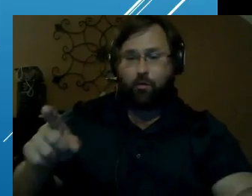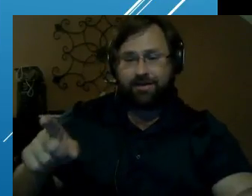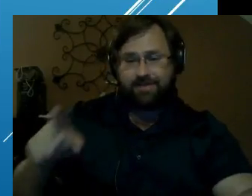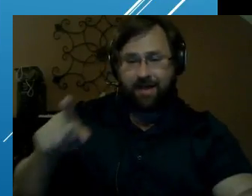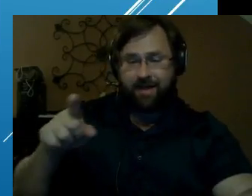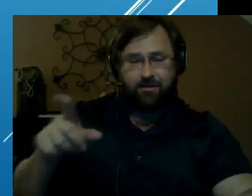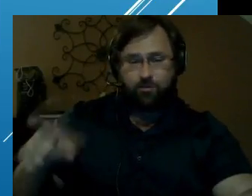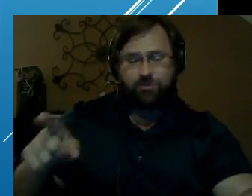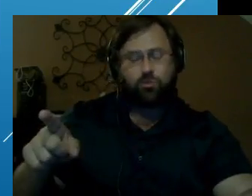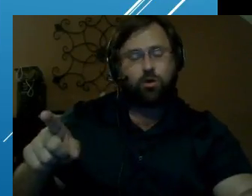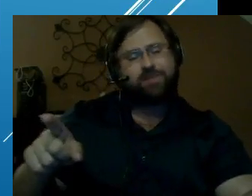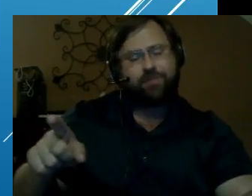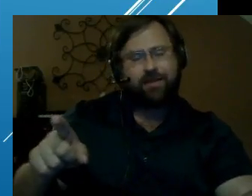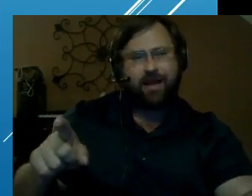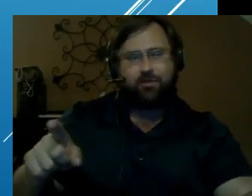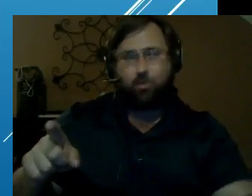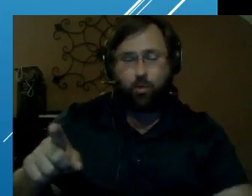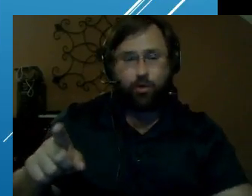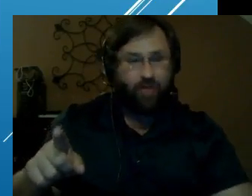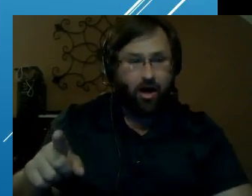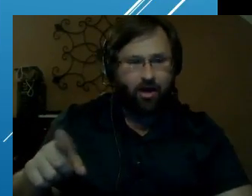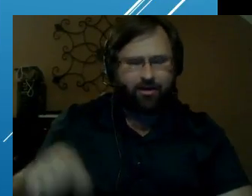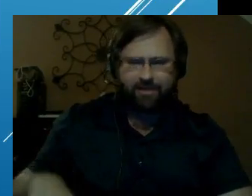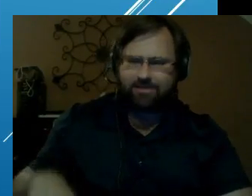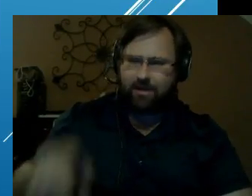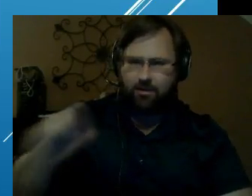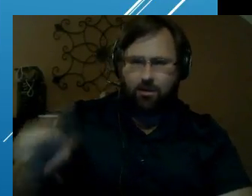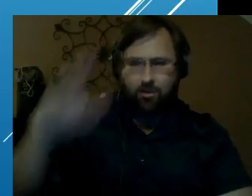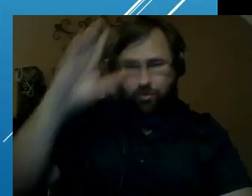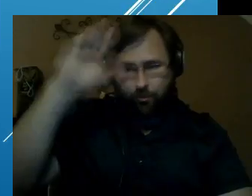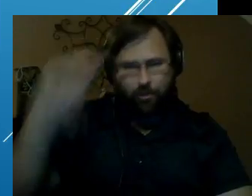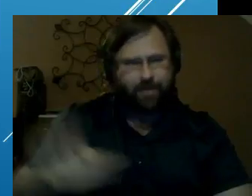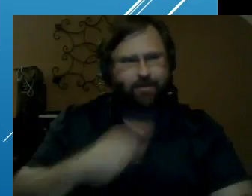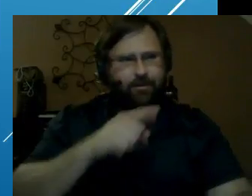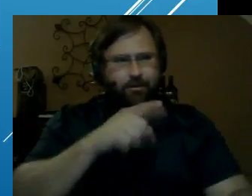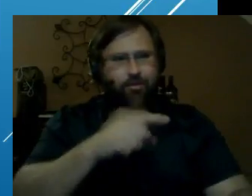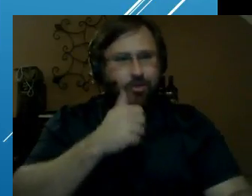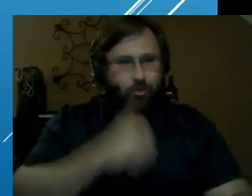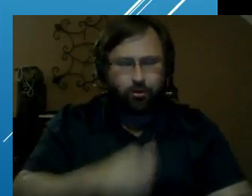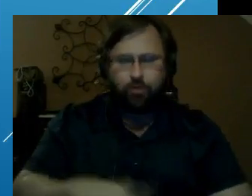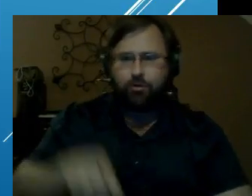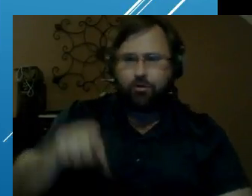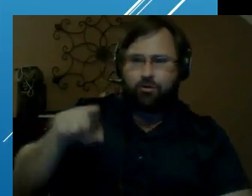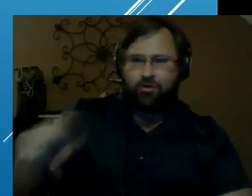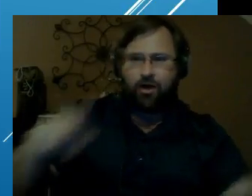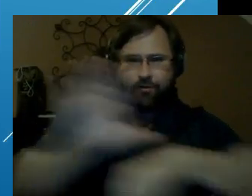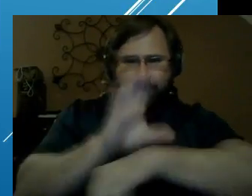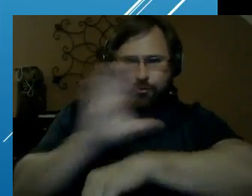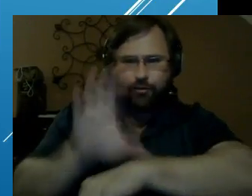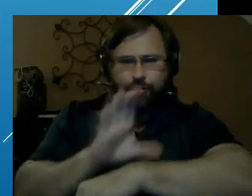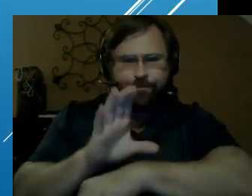have the pointing sign, which works something like the word the in ASL, the boy, the girl,